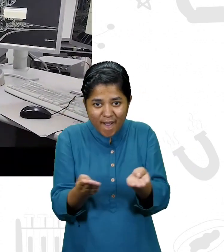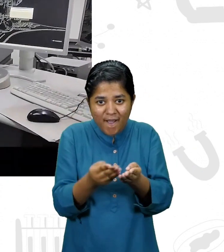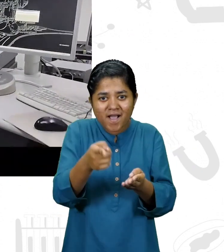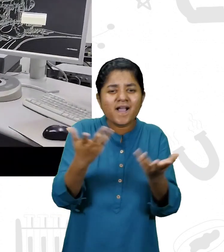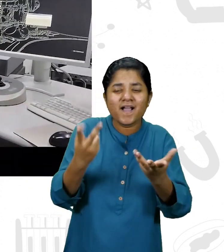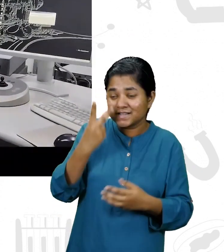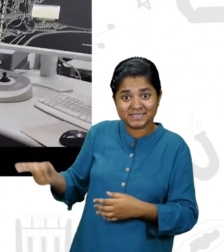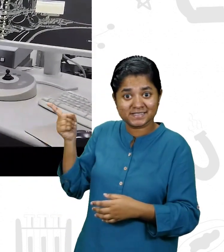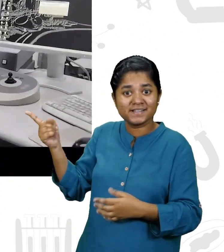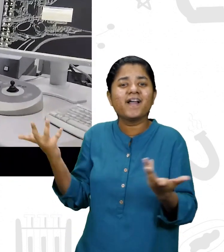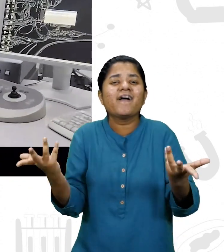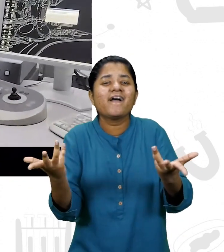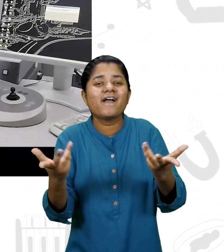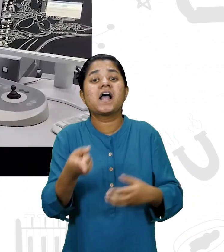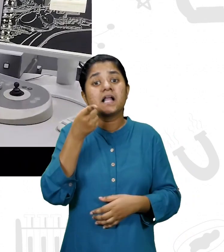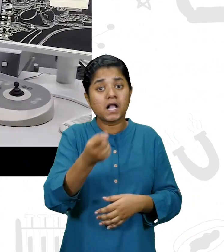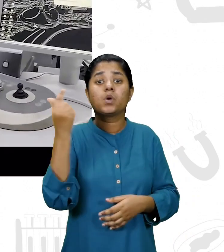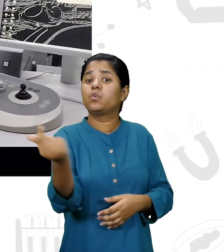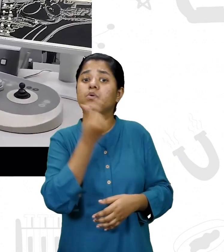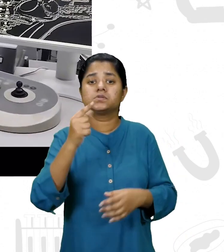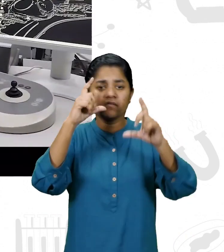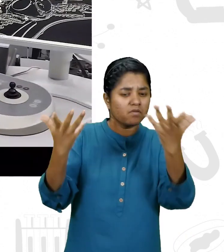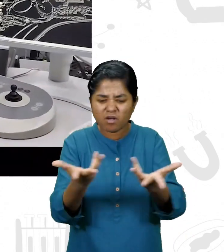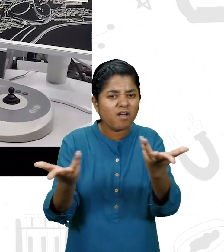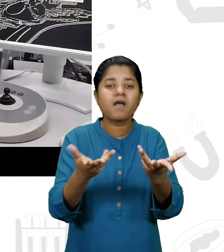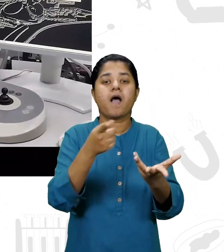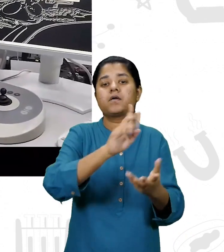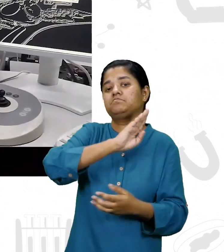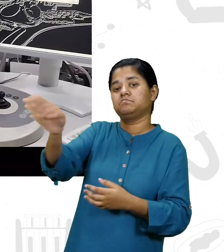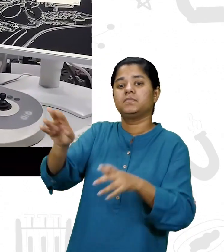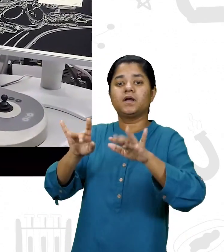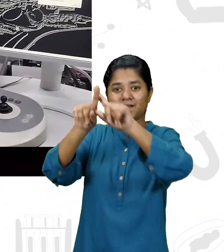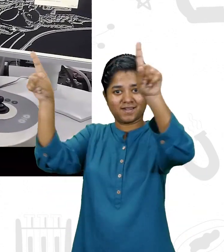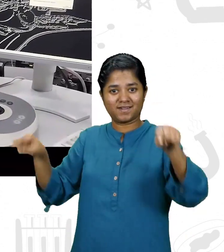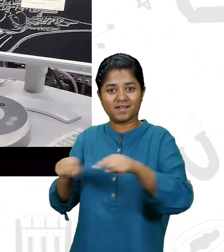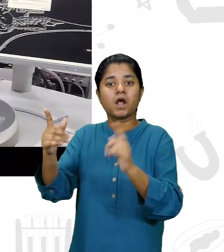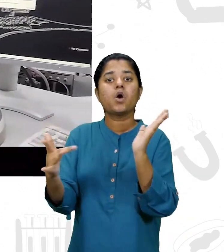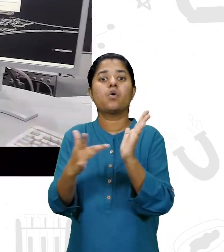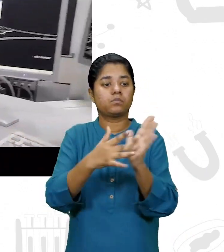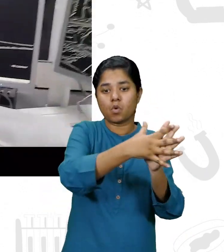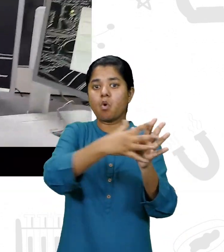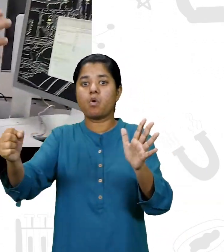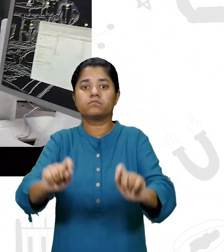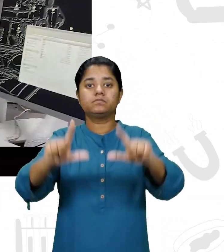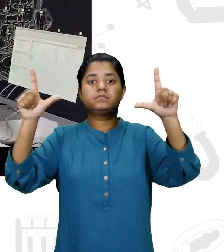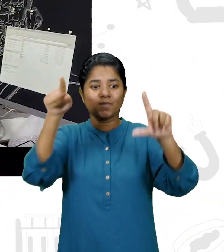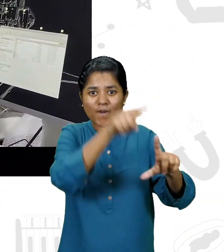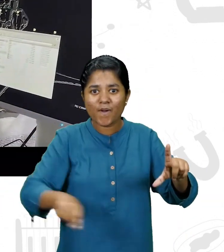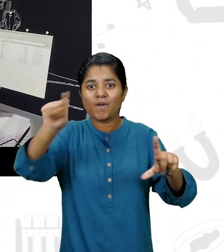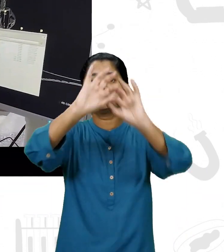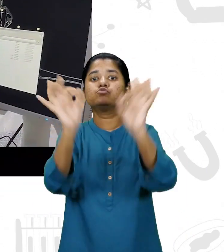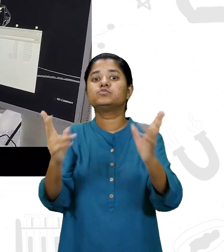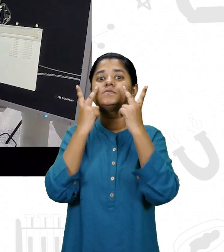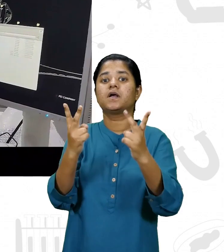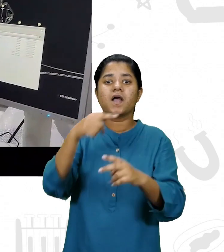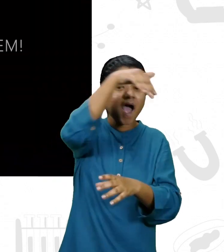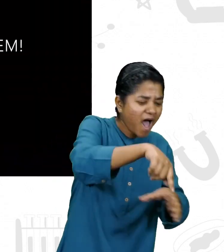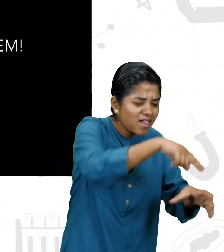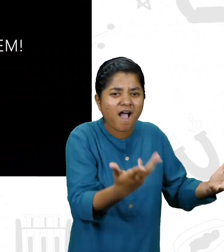fluorescent screen, but these days we really don't use the screen per se. We directly transfer the images onto the digital